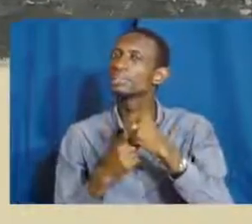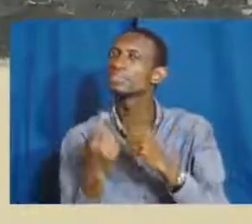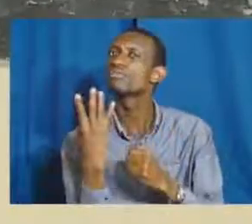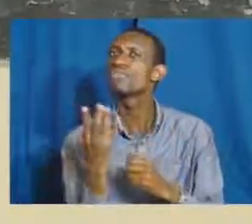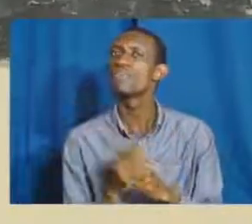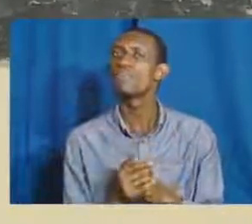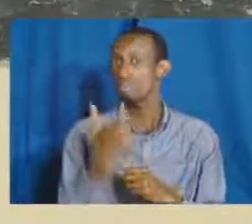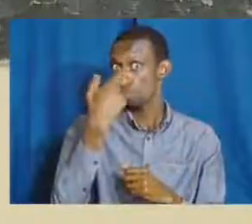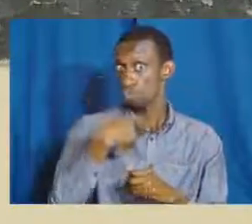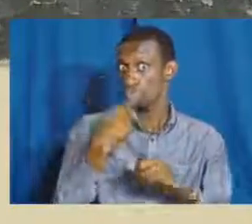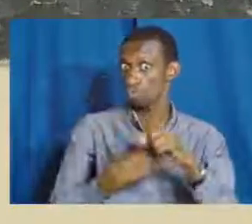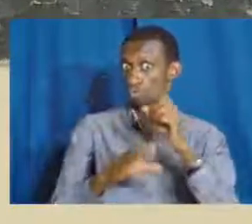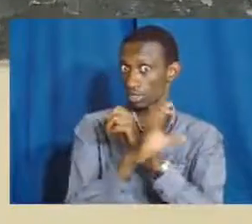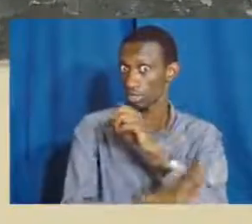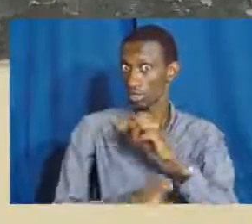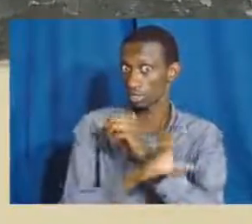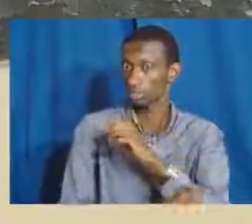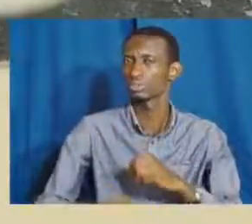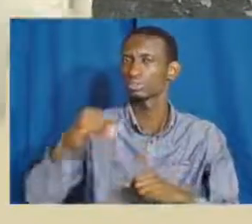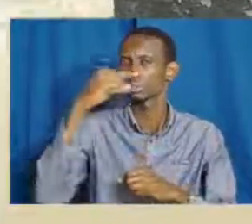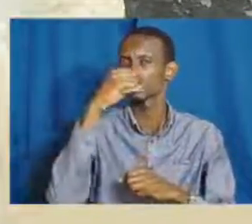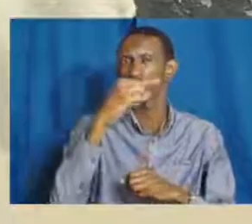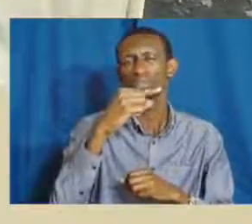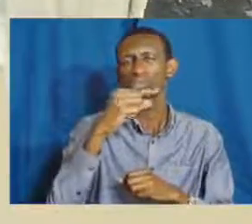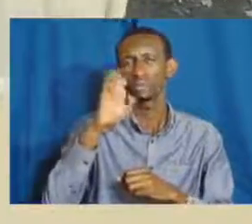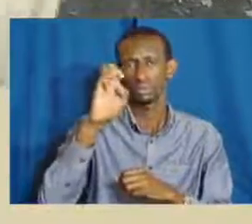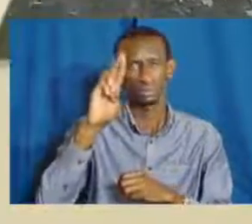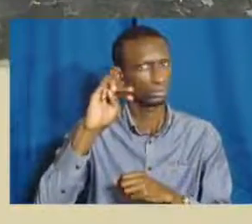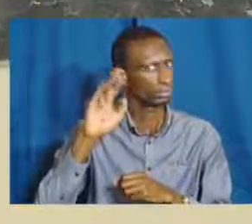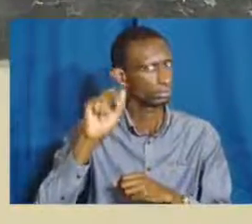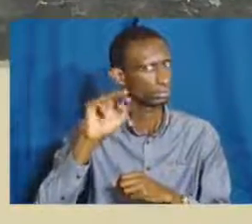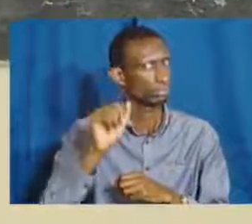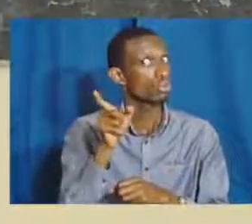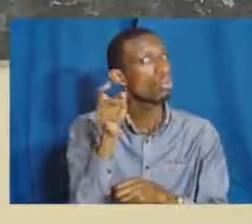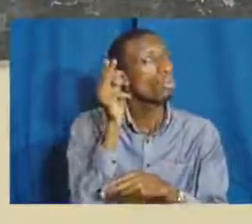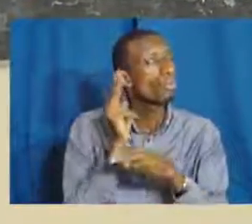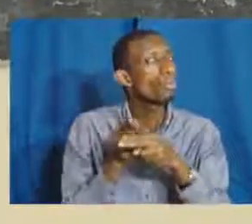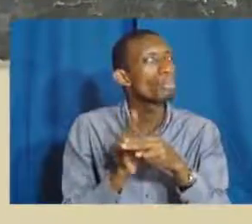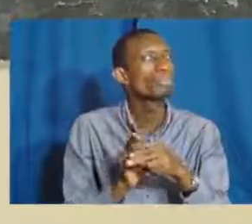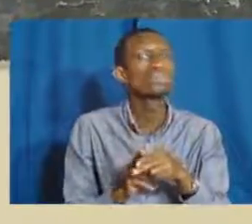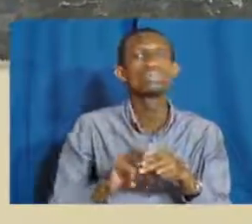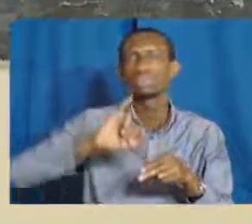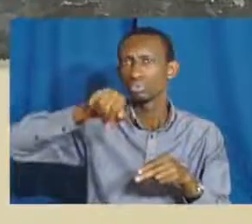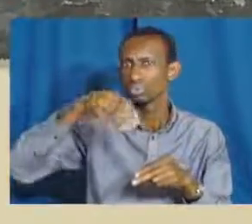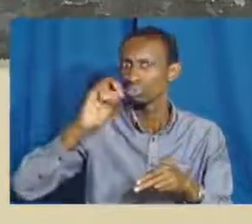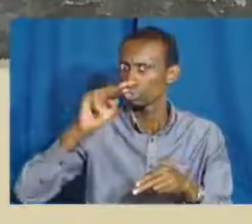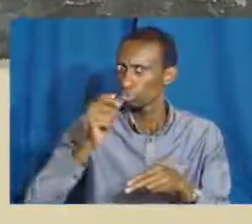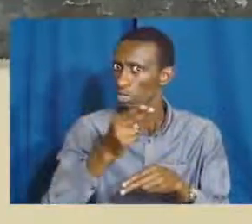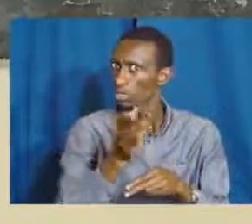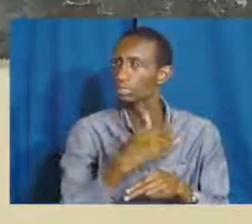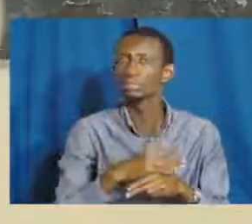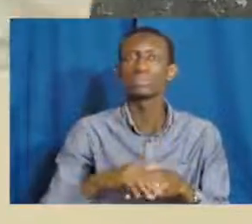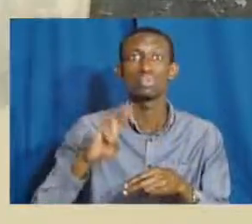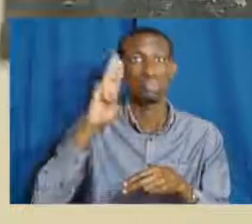by the German chemist by names of Johann Wolfgang Dobereiner,